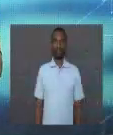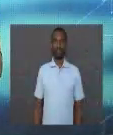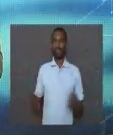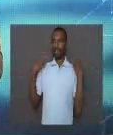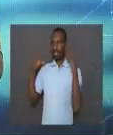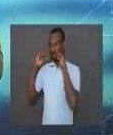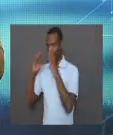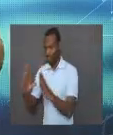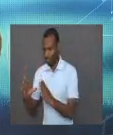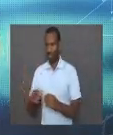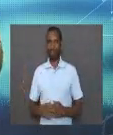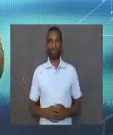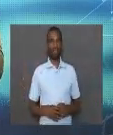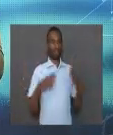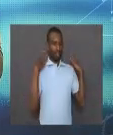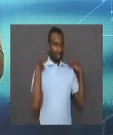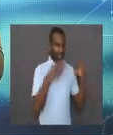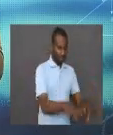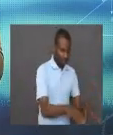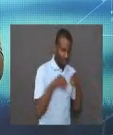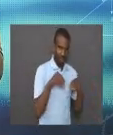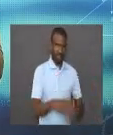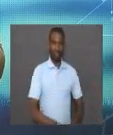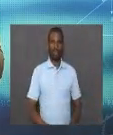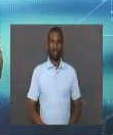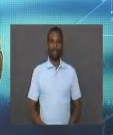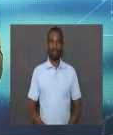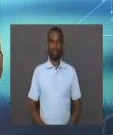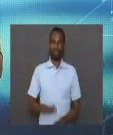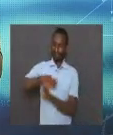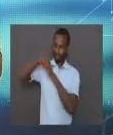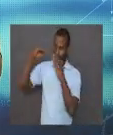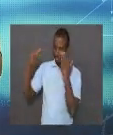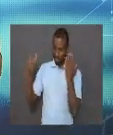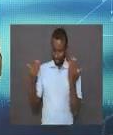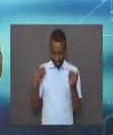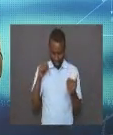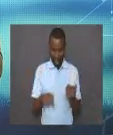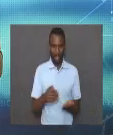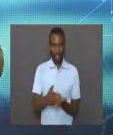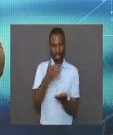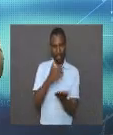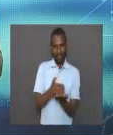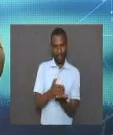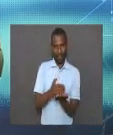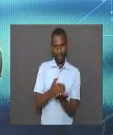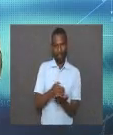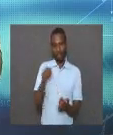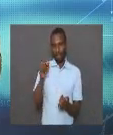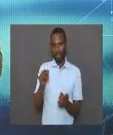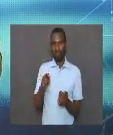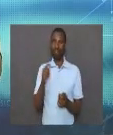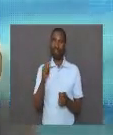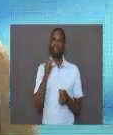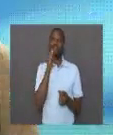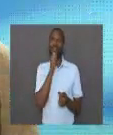Hello, teacher. Hello, students. Welcome to today's lesson on